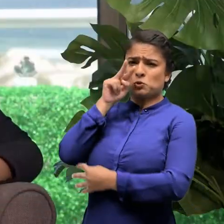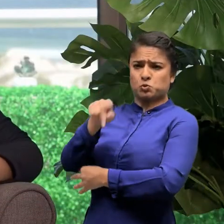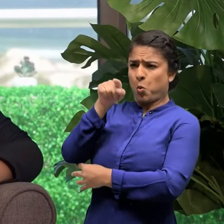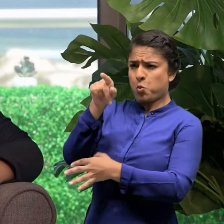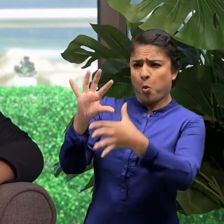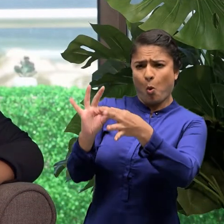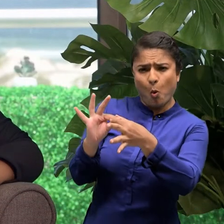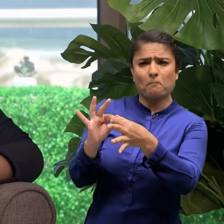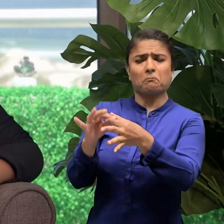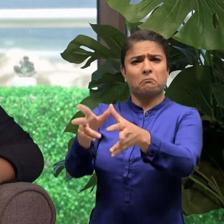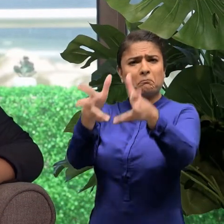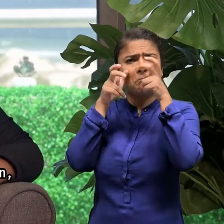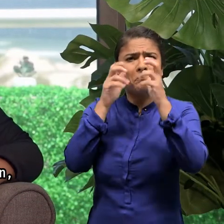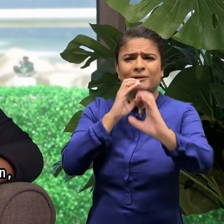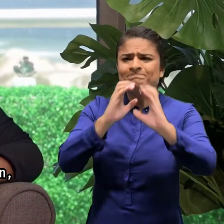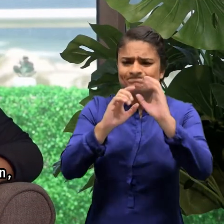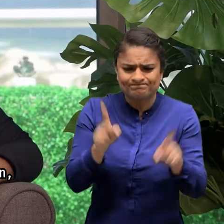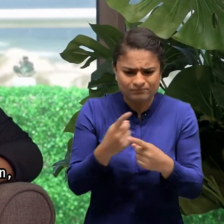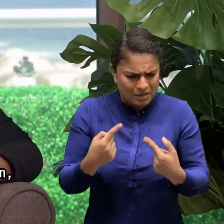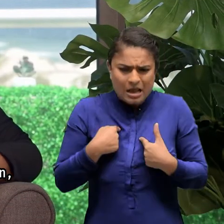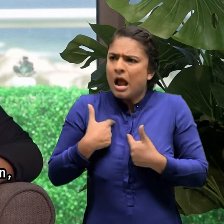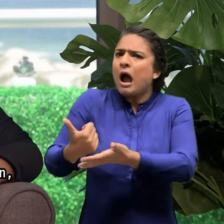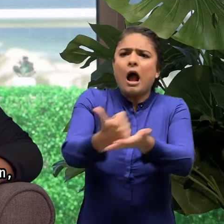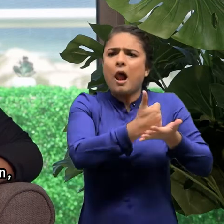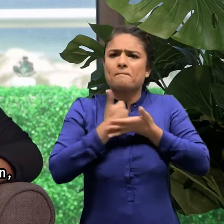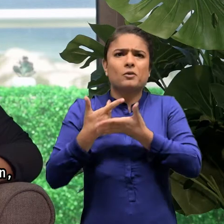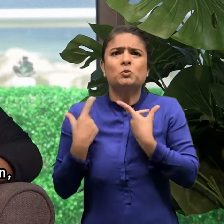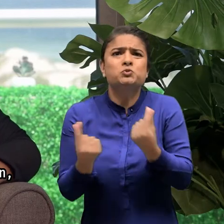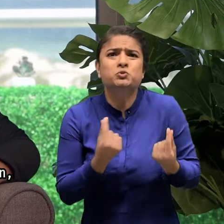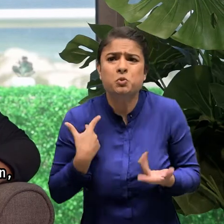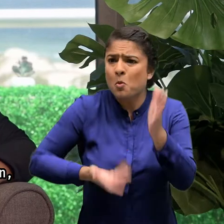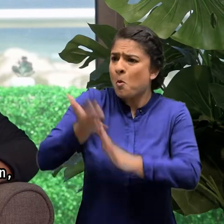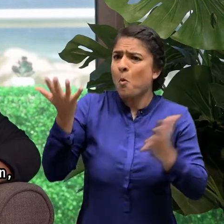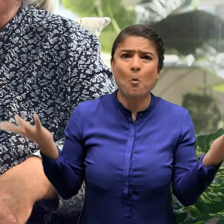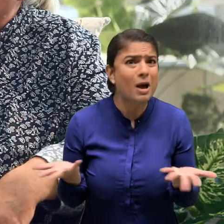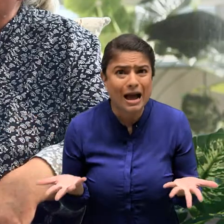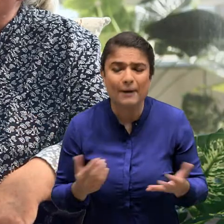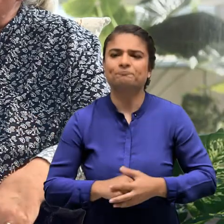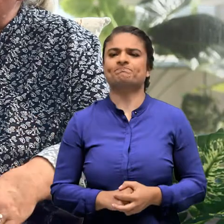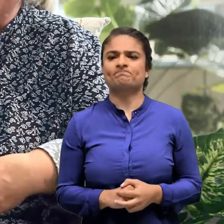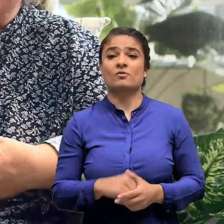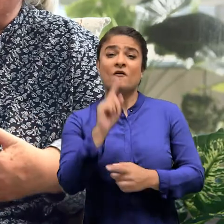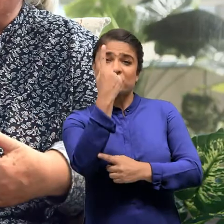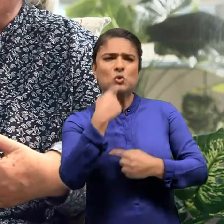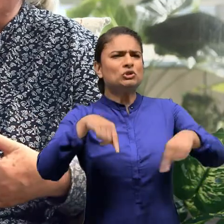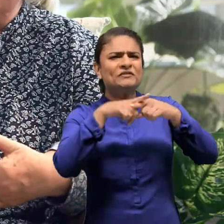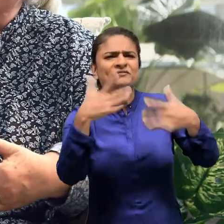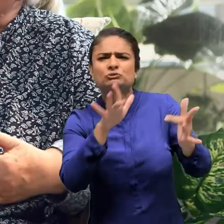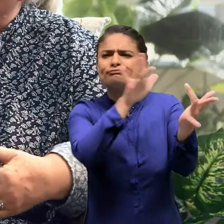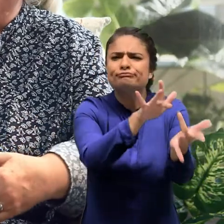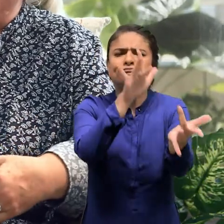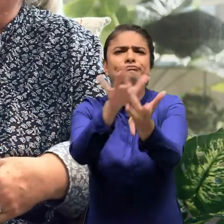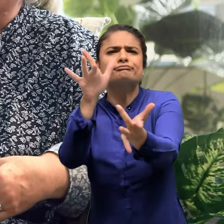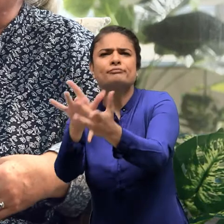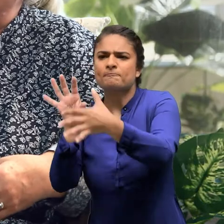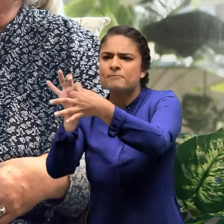I'm watching this at home and I need help with alternative communication, where do I go? We've tried to find